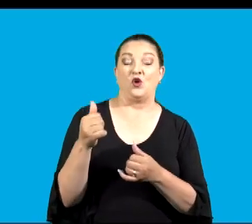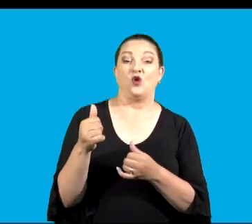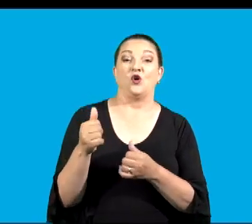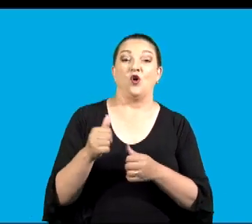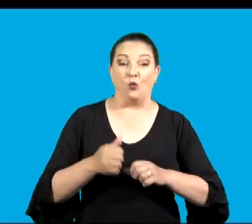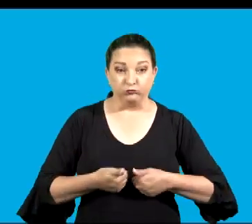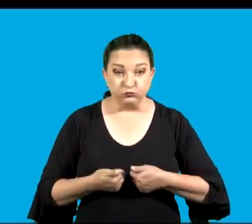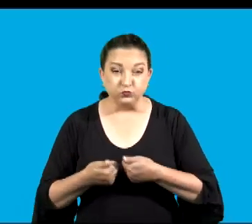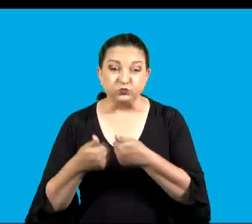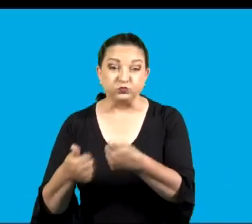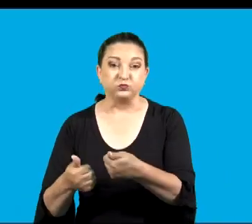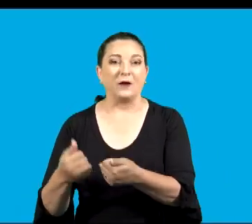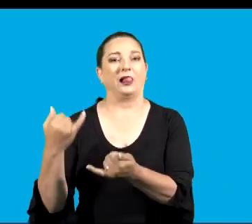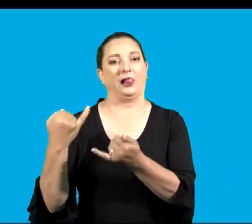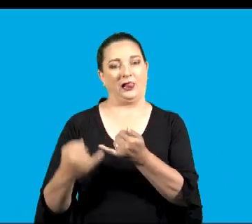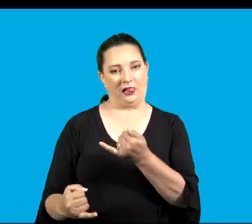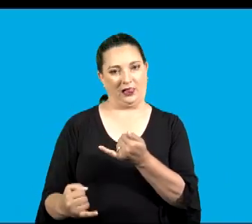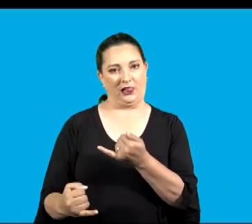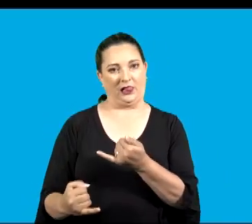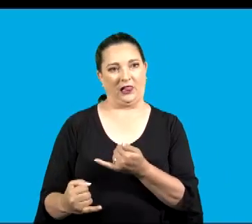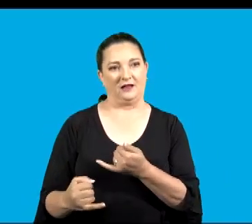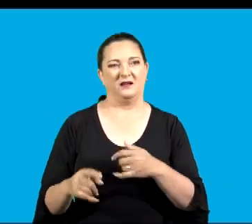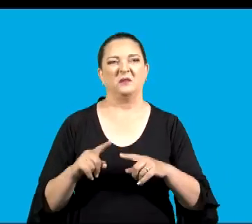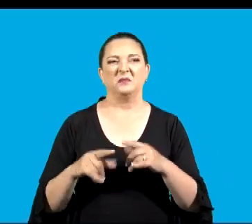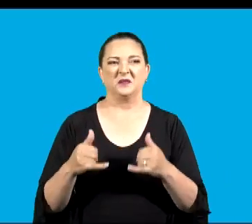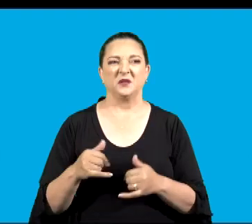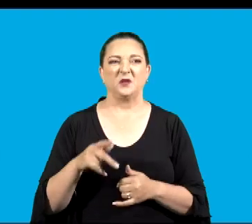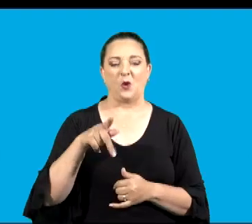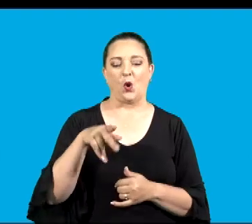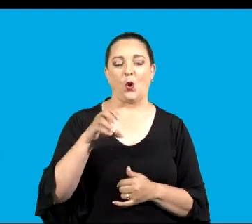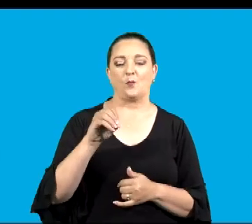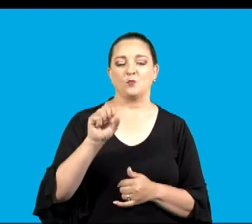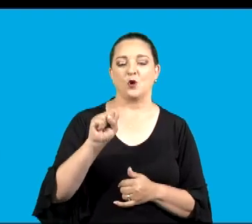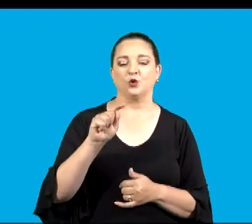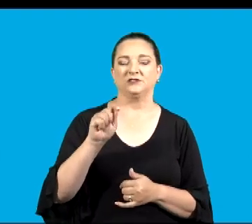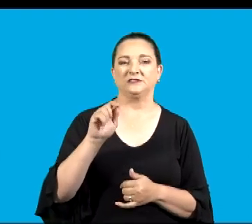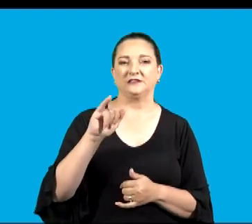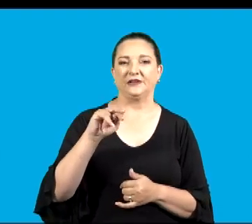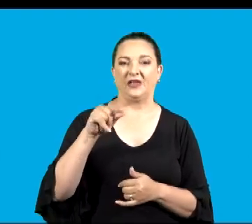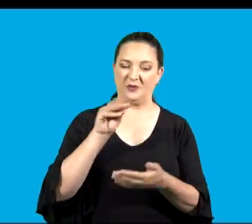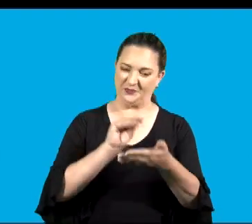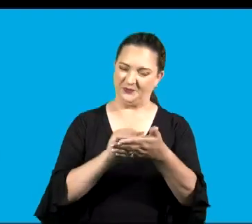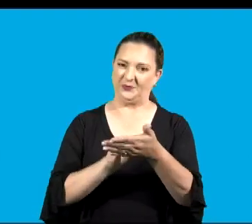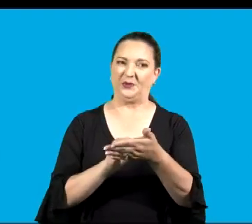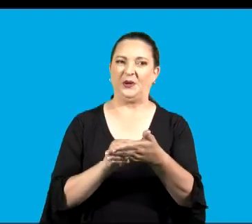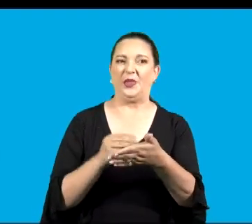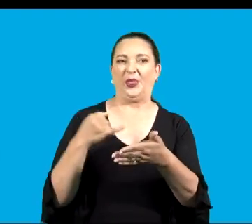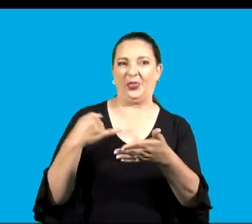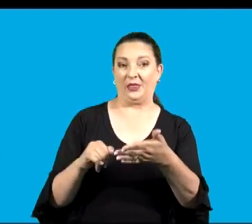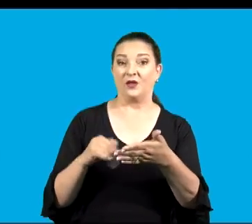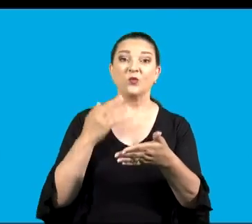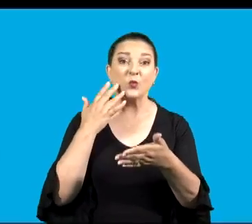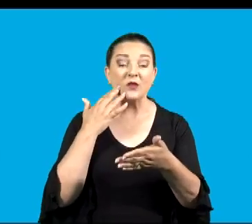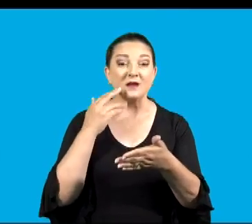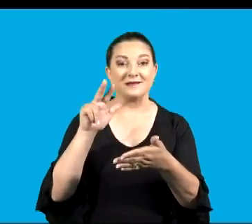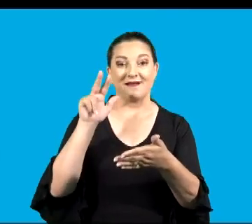April was noted. An incorrect posting. Okay, on the returns on the